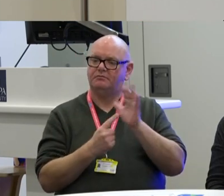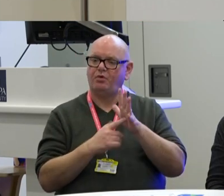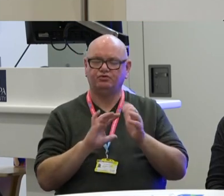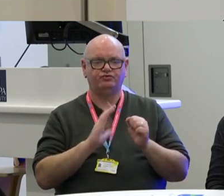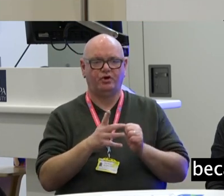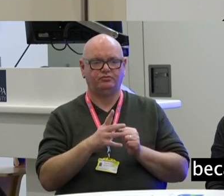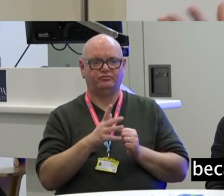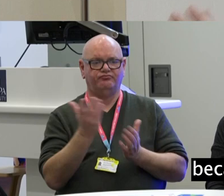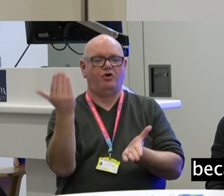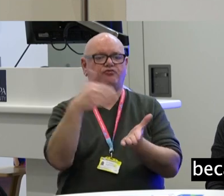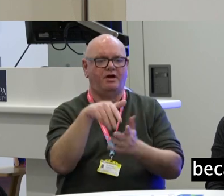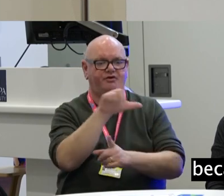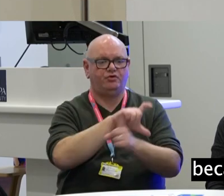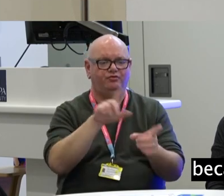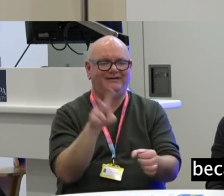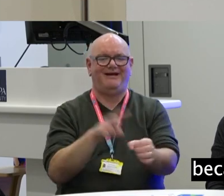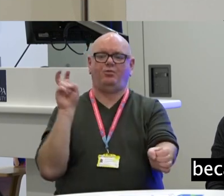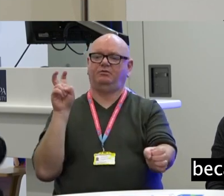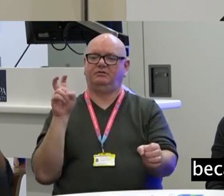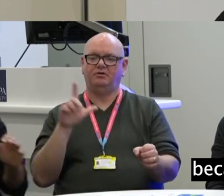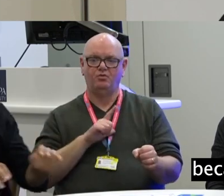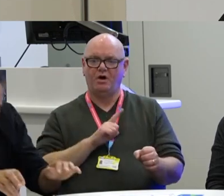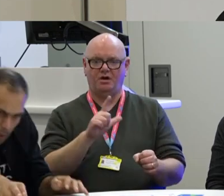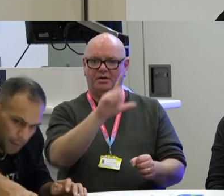anywhere, because nobody wants that.